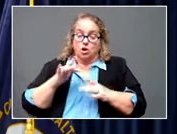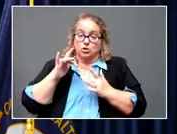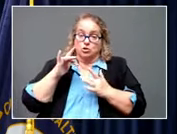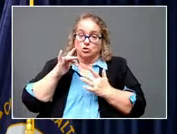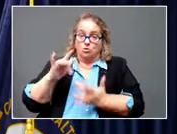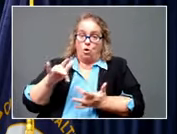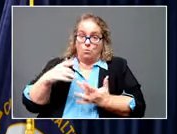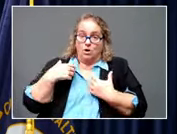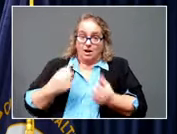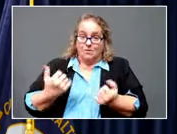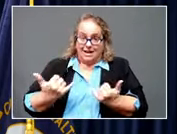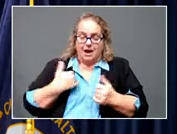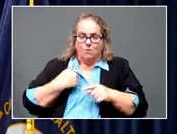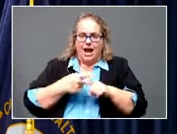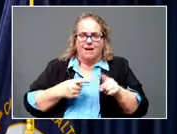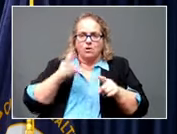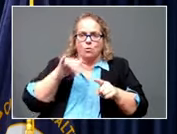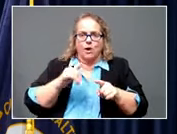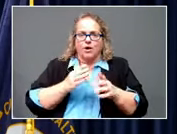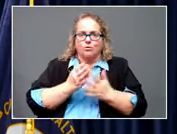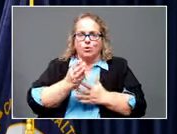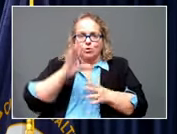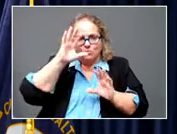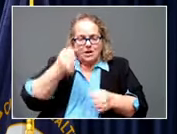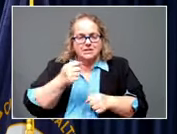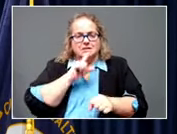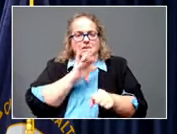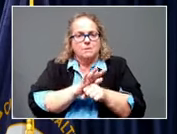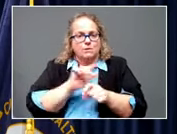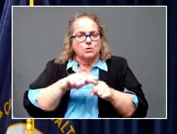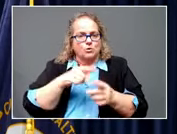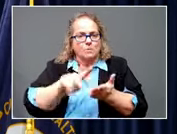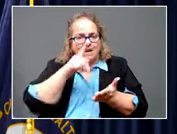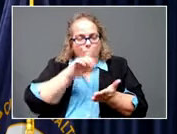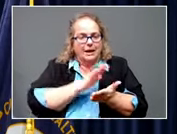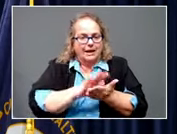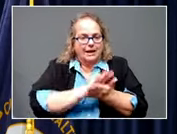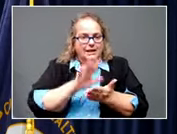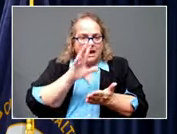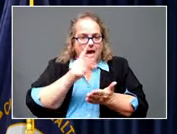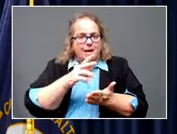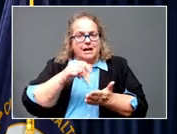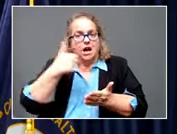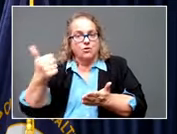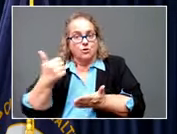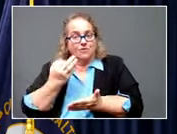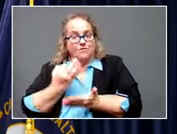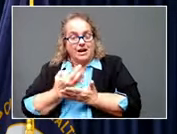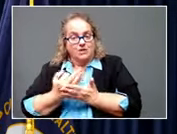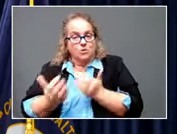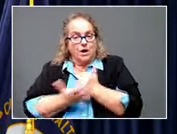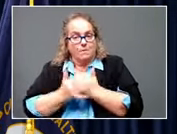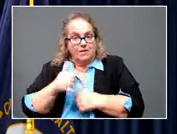the president's commitment to pay for cleanup and other financial help that we need. How far